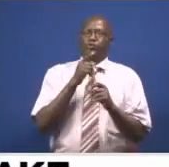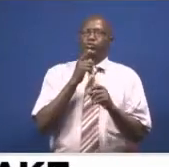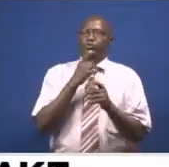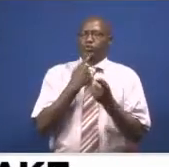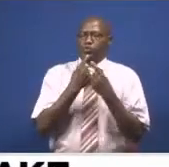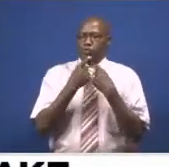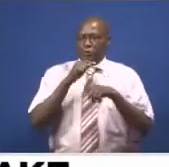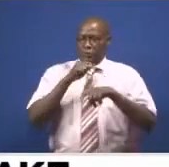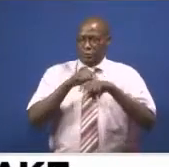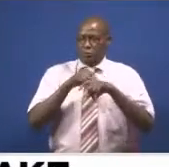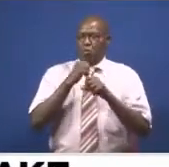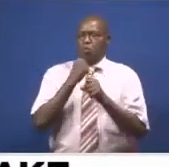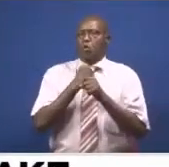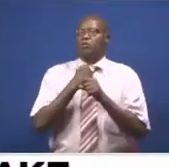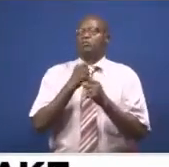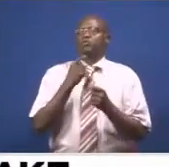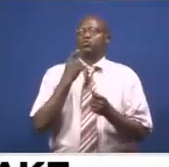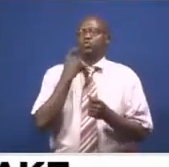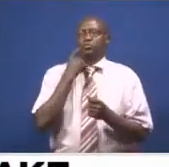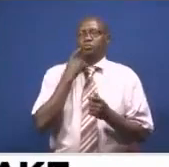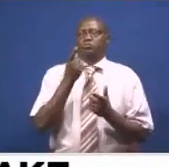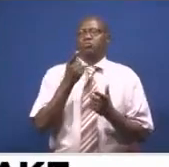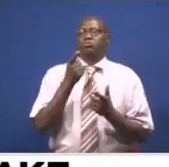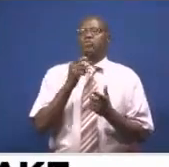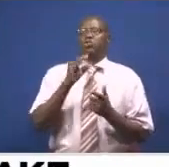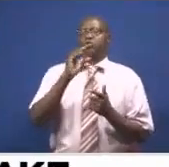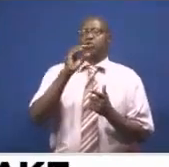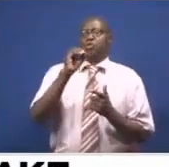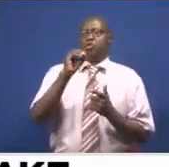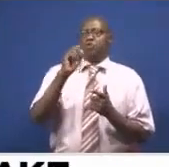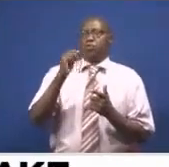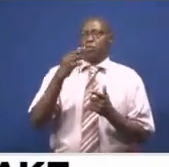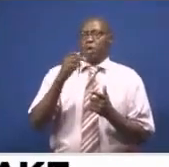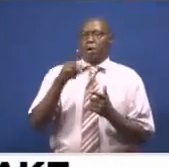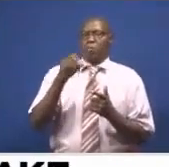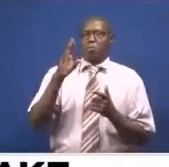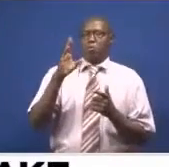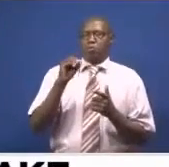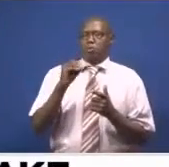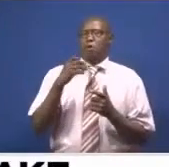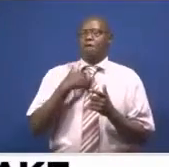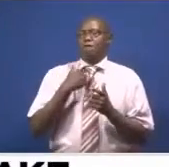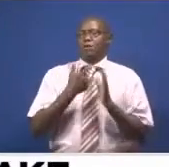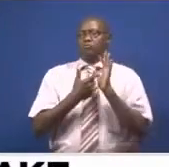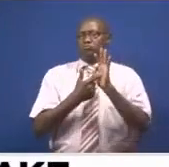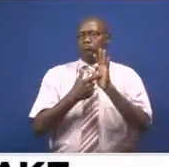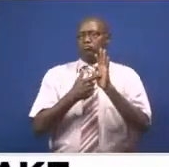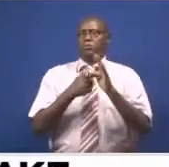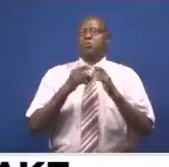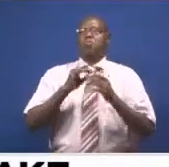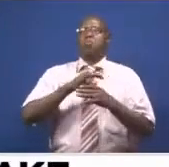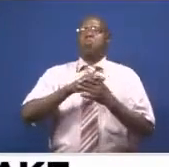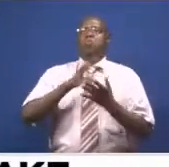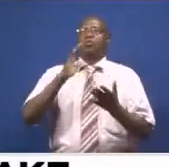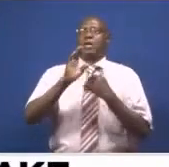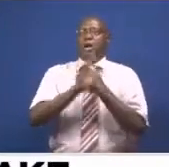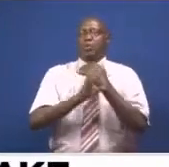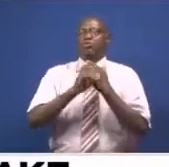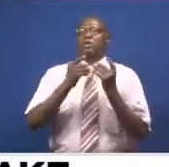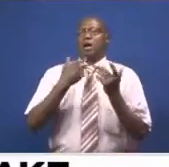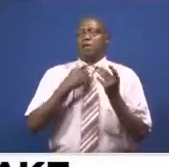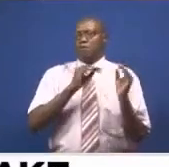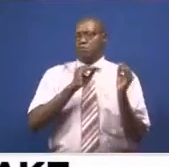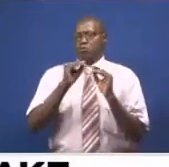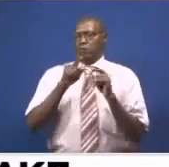chairman of NUPEA, Ezra Odhiambo, highlighted that most countries in the world are moving towards nuclear energy and that Kenya